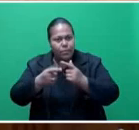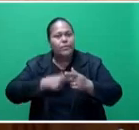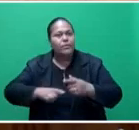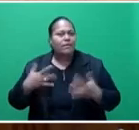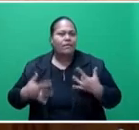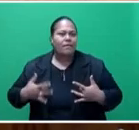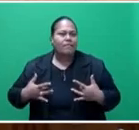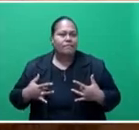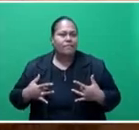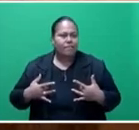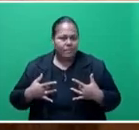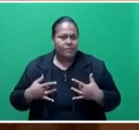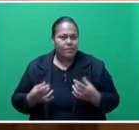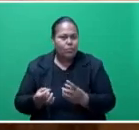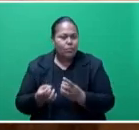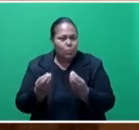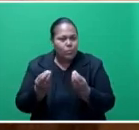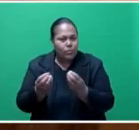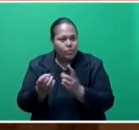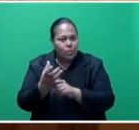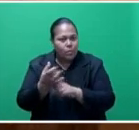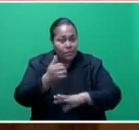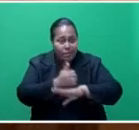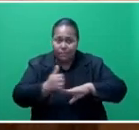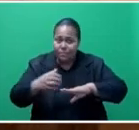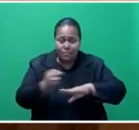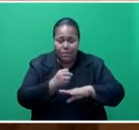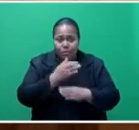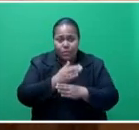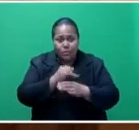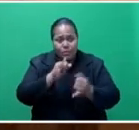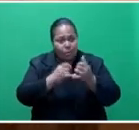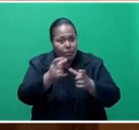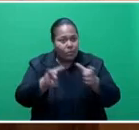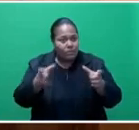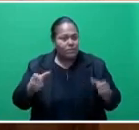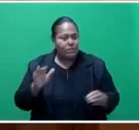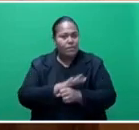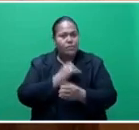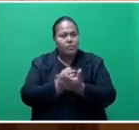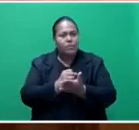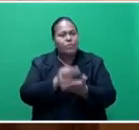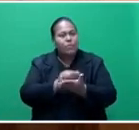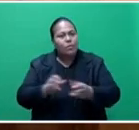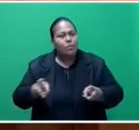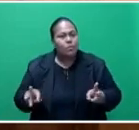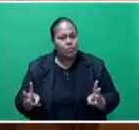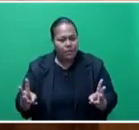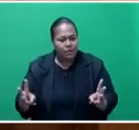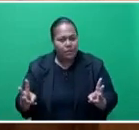lives. The government should work with all key stakeholders to ensure the efficient and effective way in the